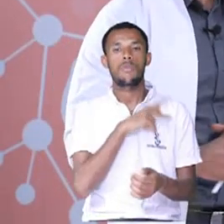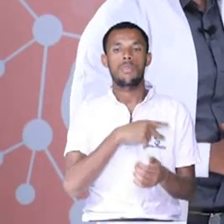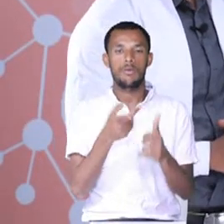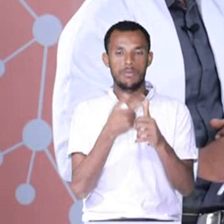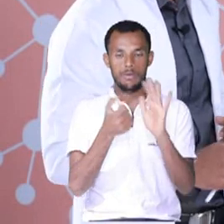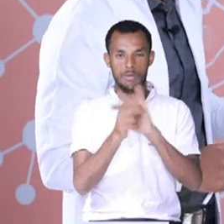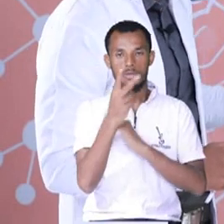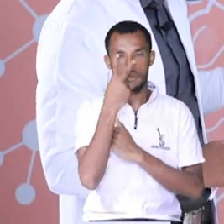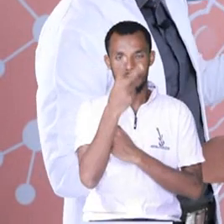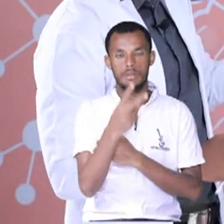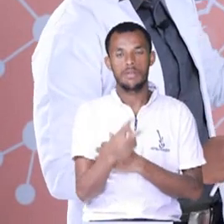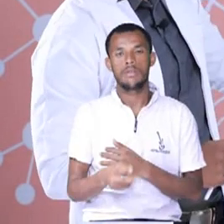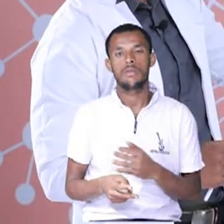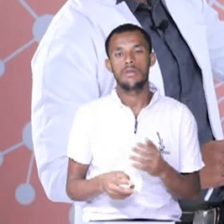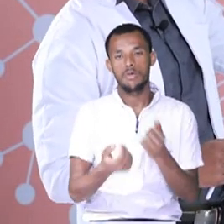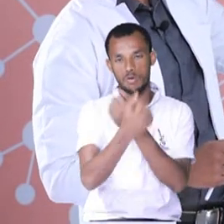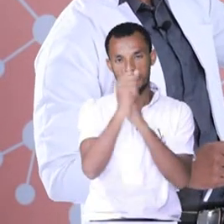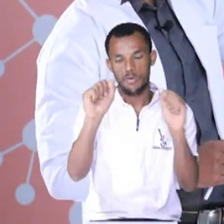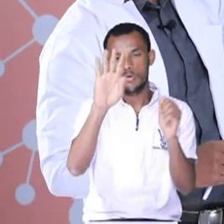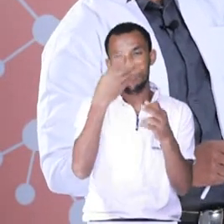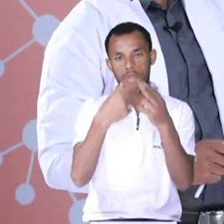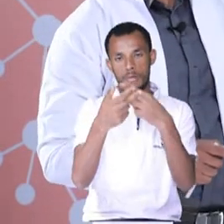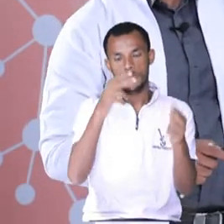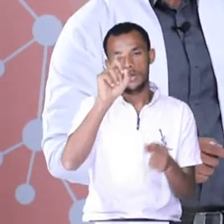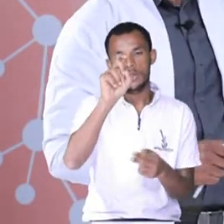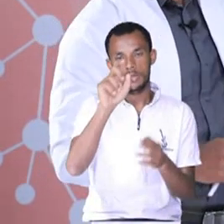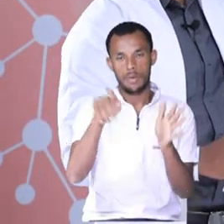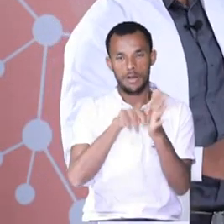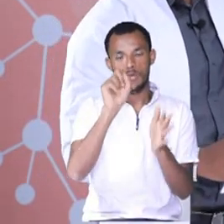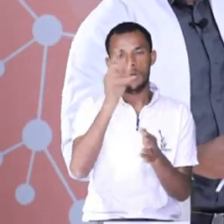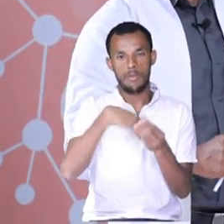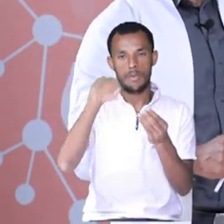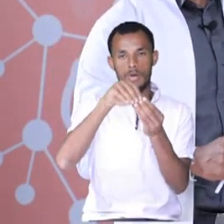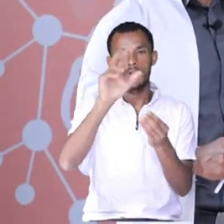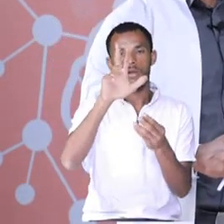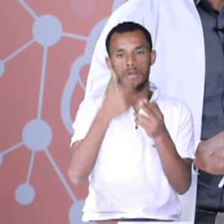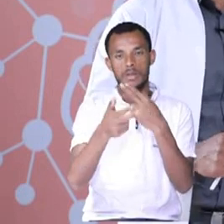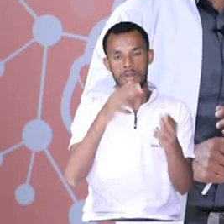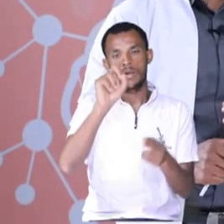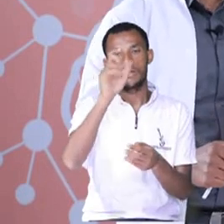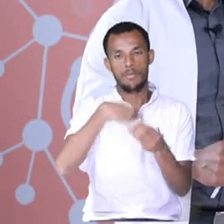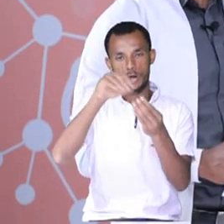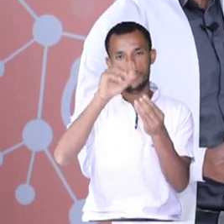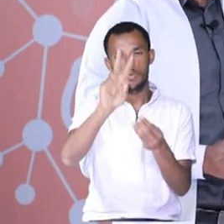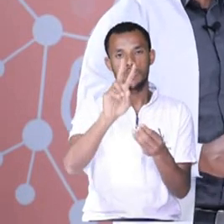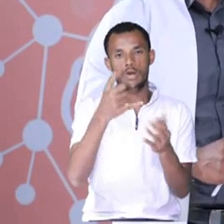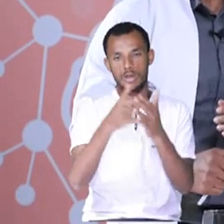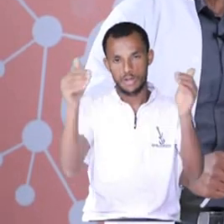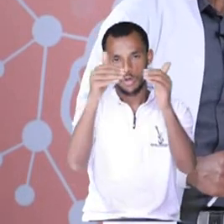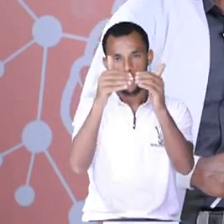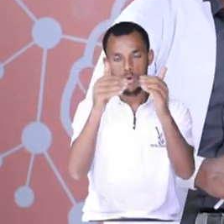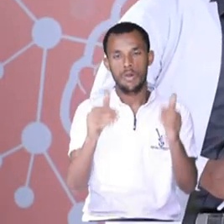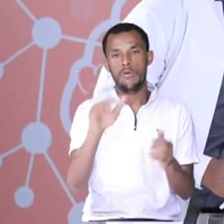property. The example, it says solve 4 times x minus 1 plus 3 times x plus 2 is